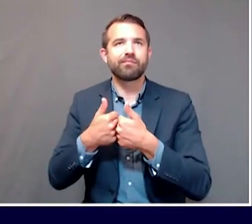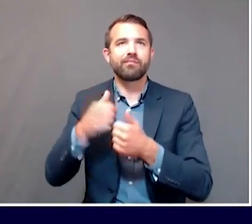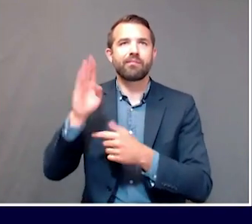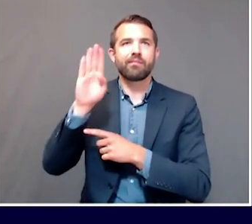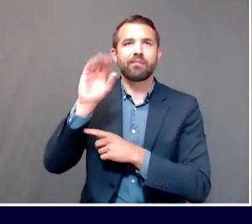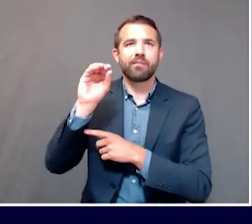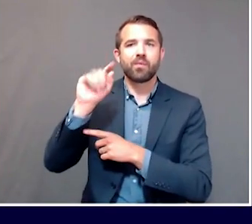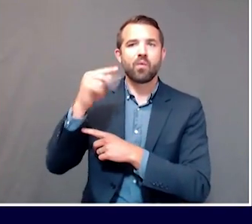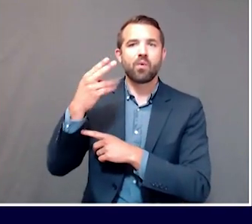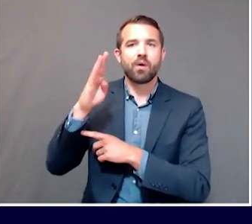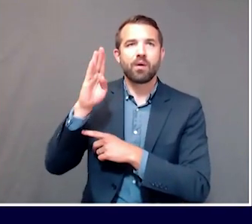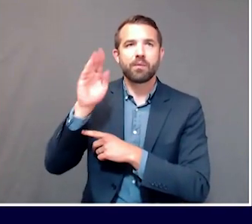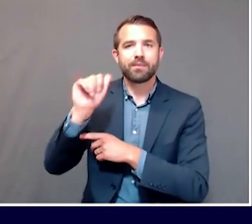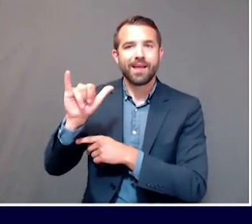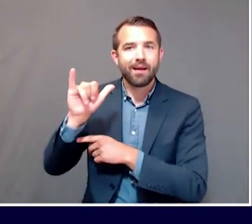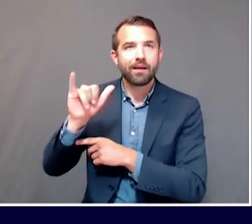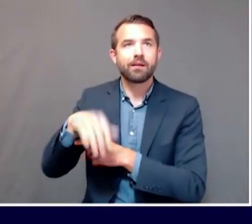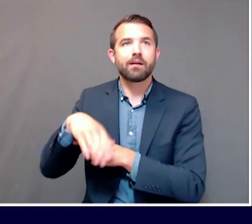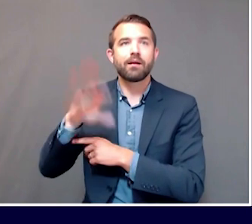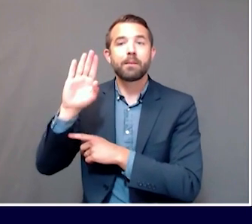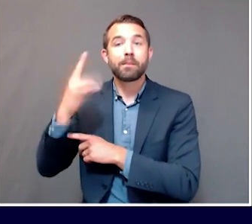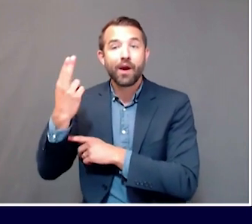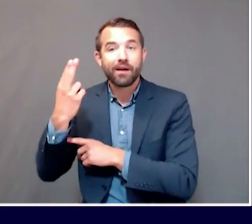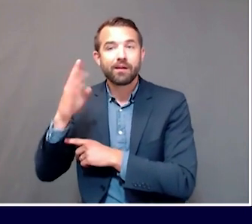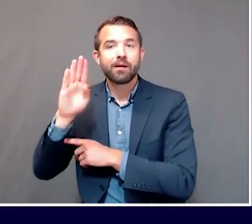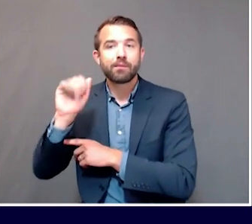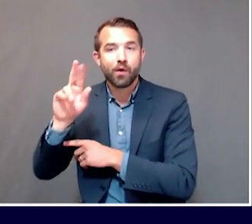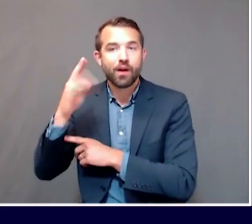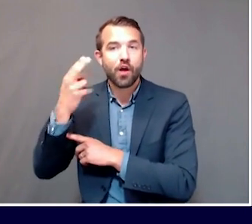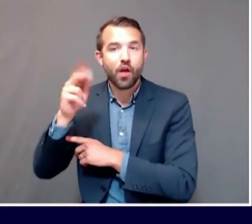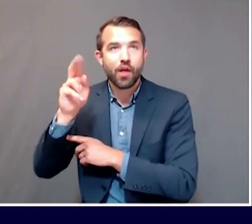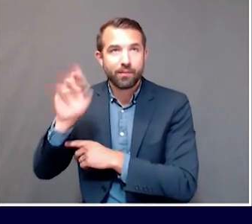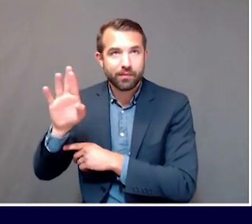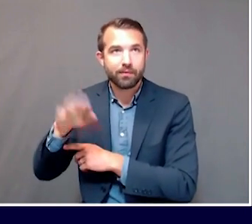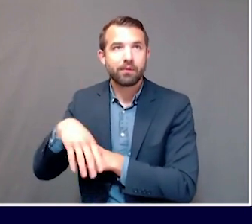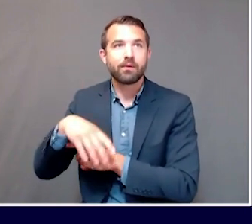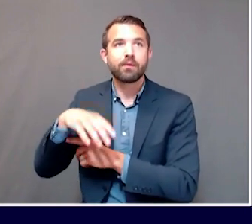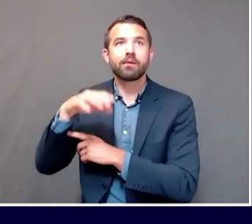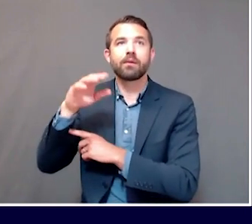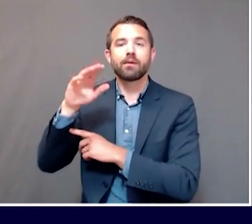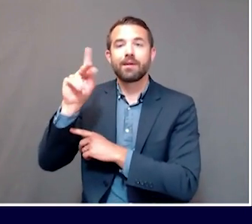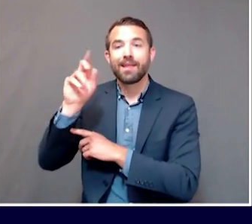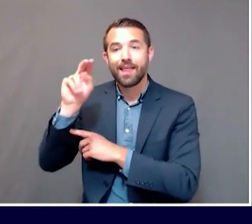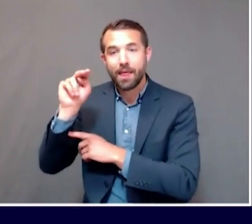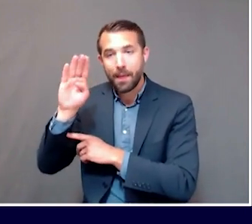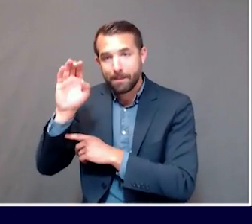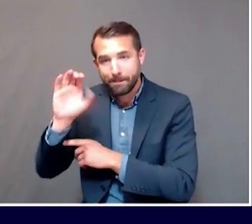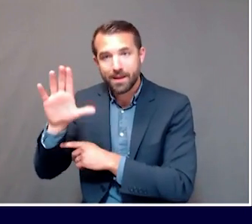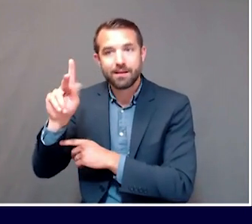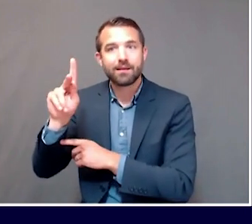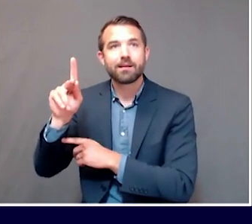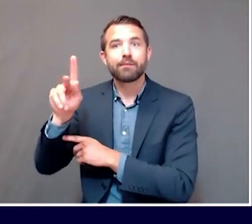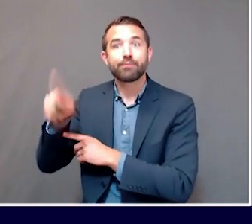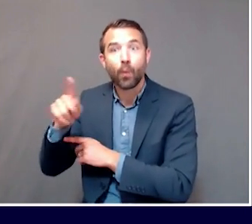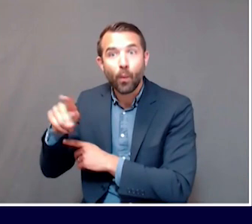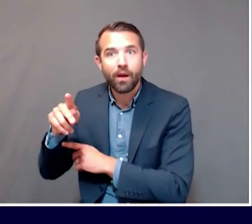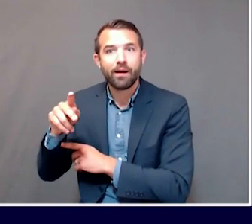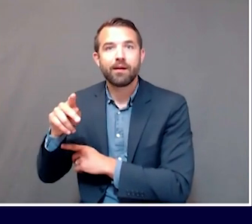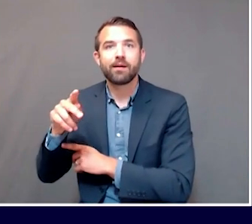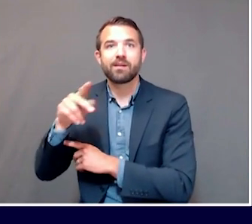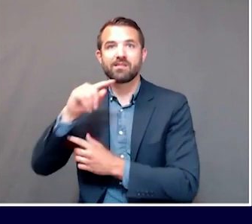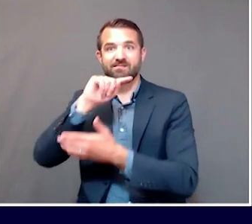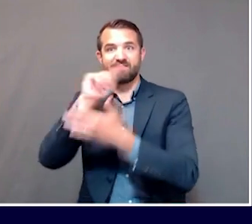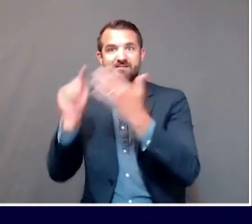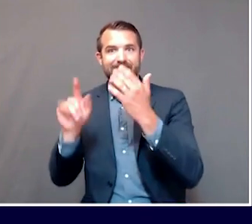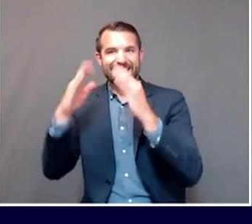Harbor, Algonquin, Kennebunk, Portland, you tend to see large gatherings of people. You know, we don't want people to call the police every